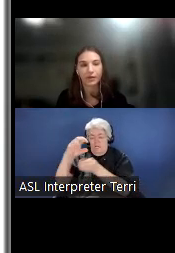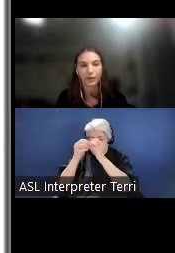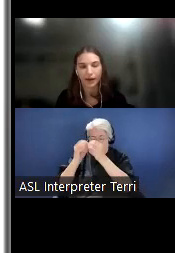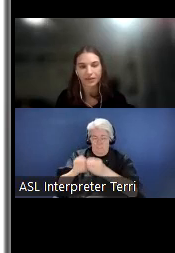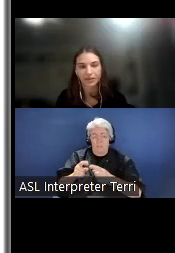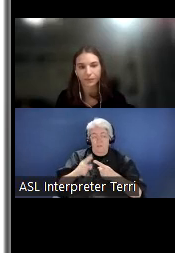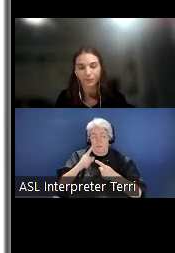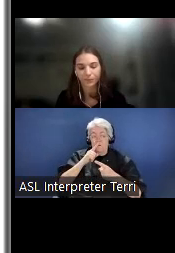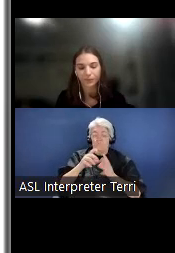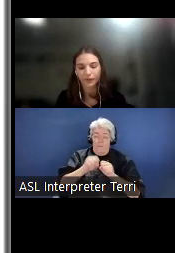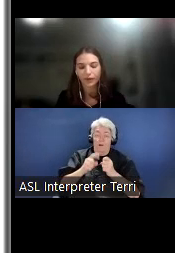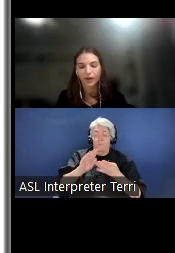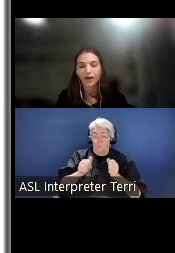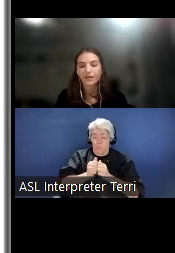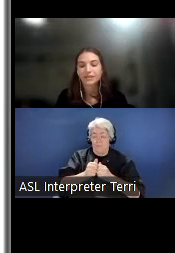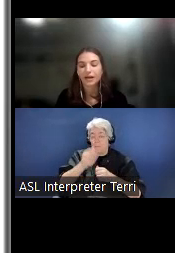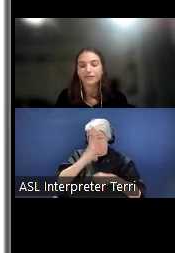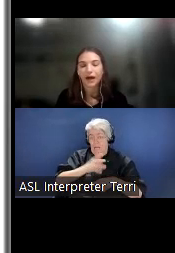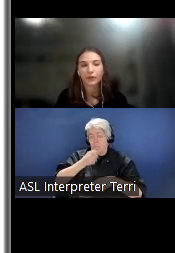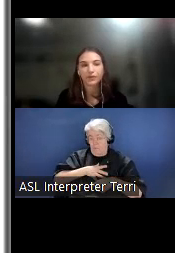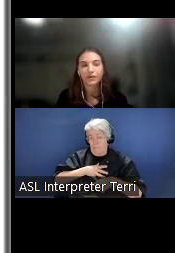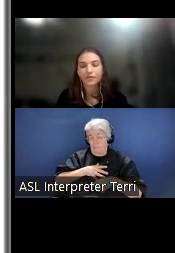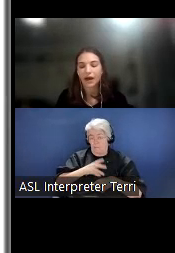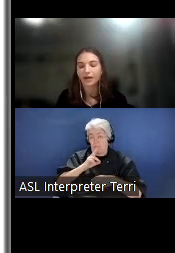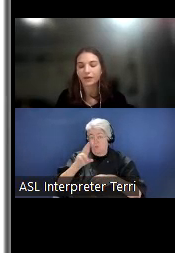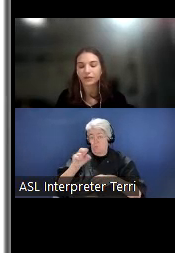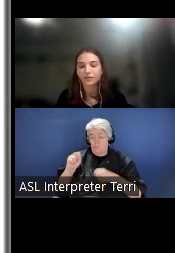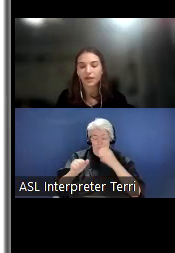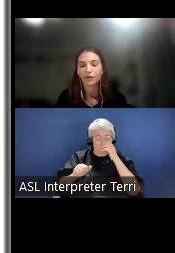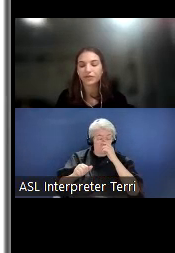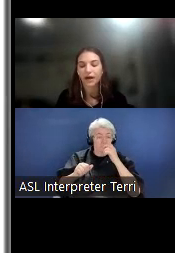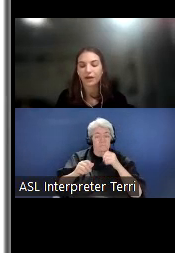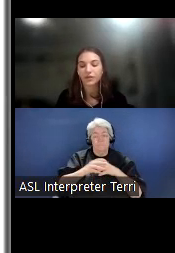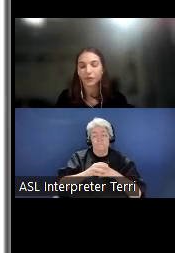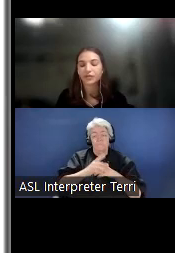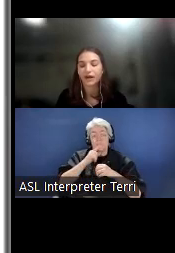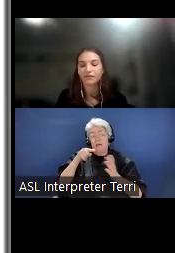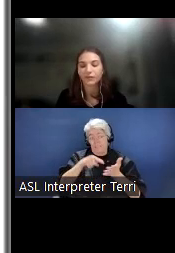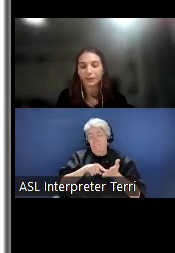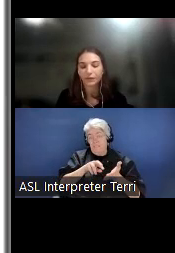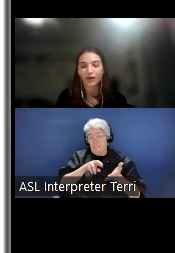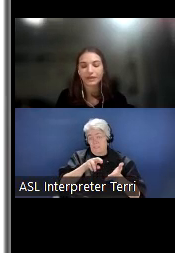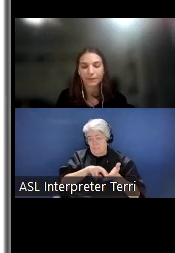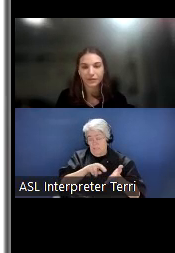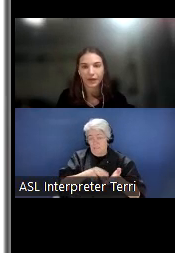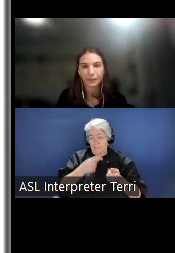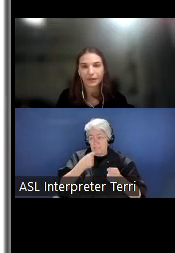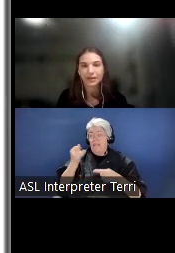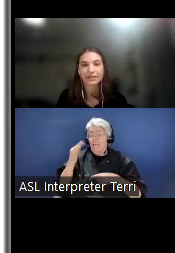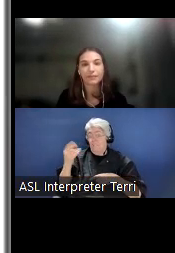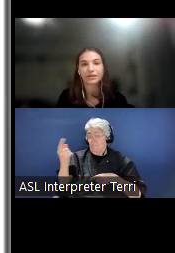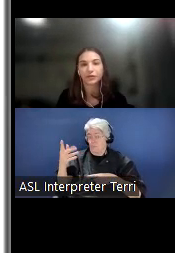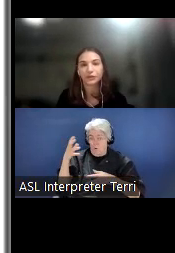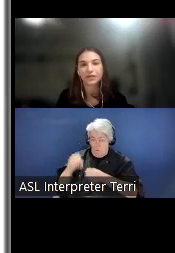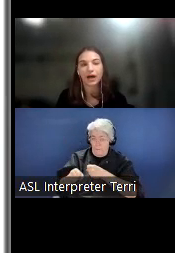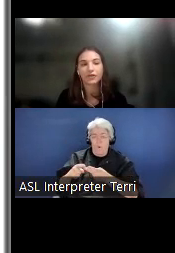and women in the US. The study found that someone who survives rape or an attempted rape